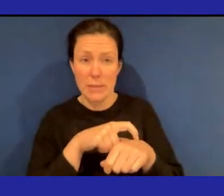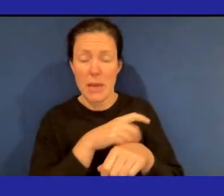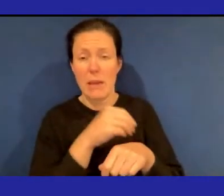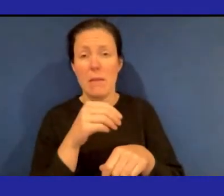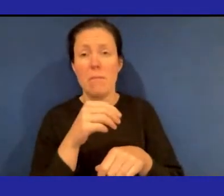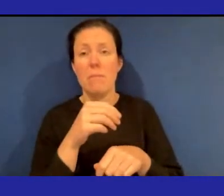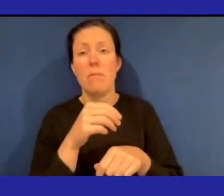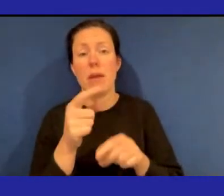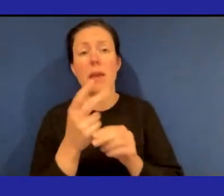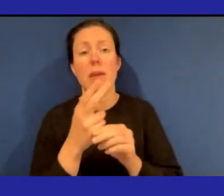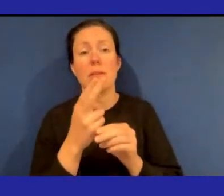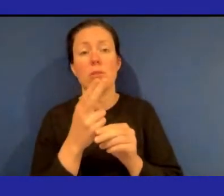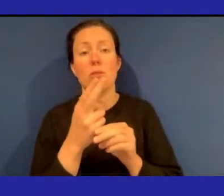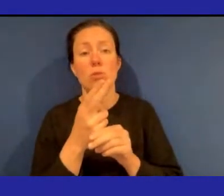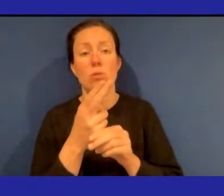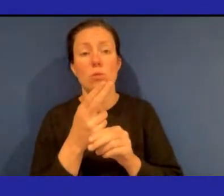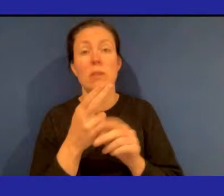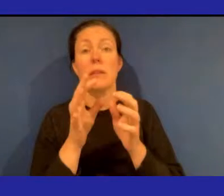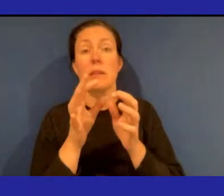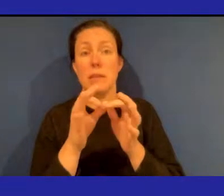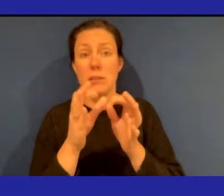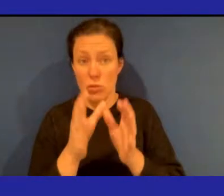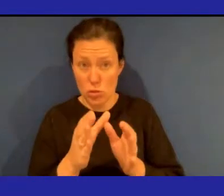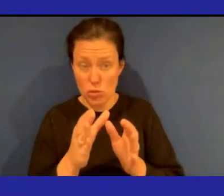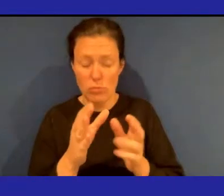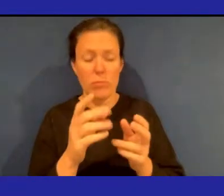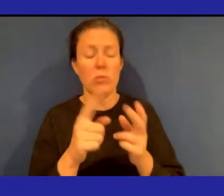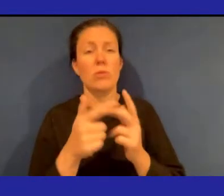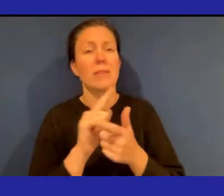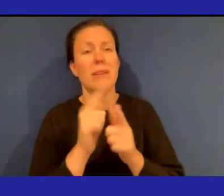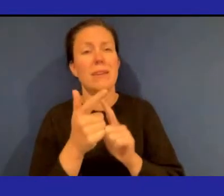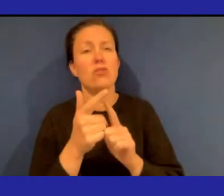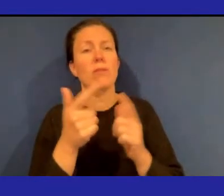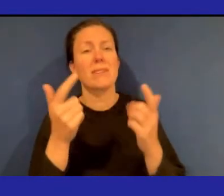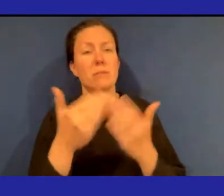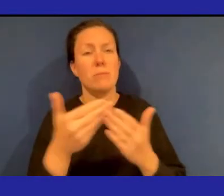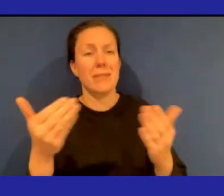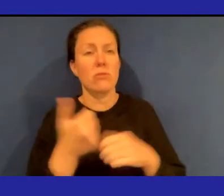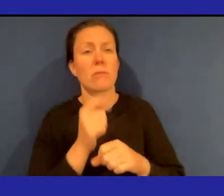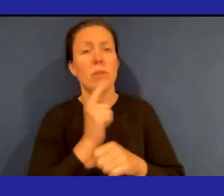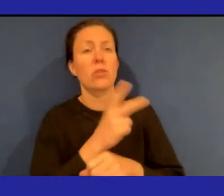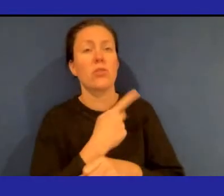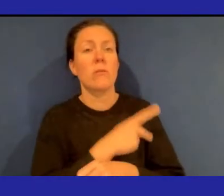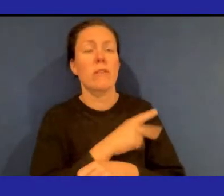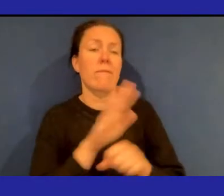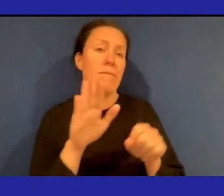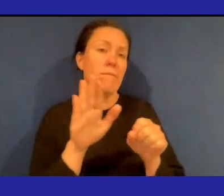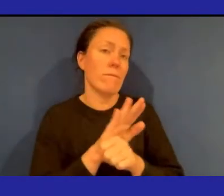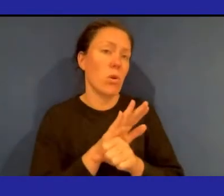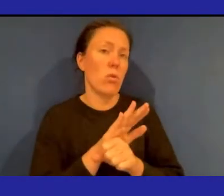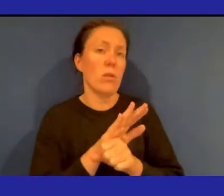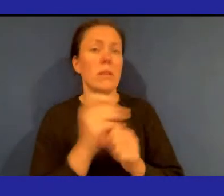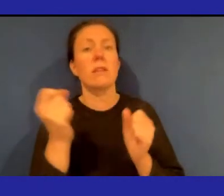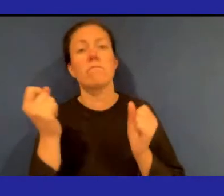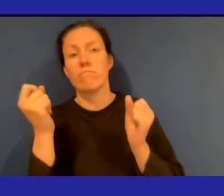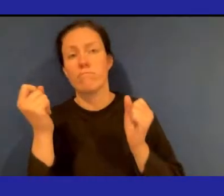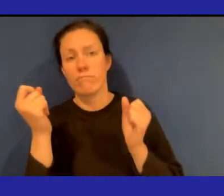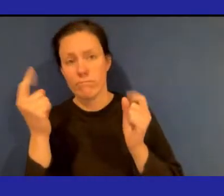use of interpreters and translated materials to ensure patients fully understand their